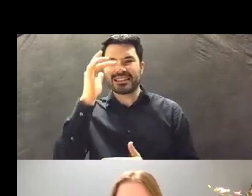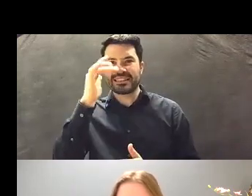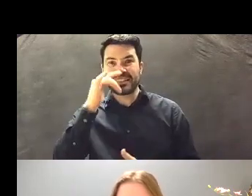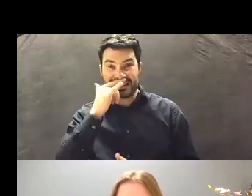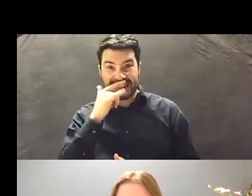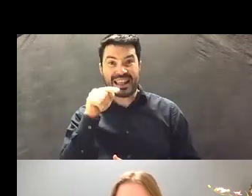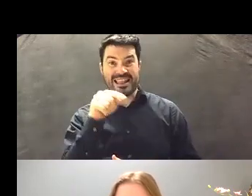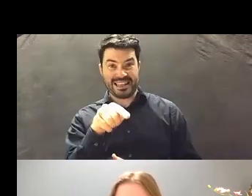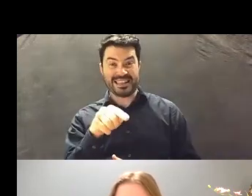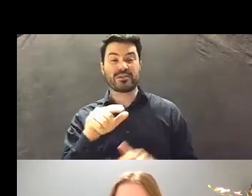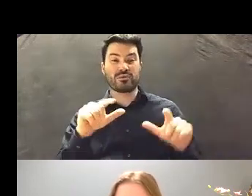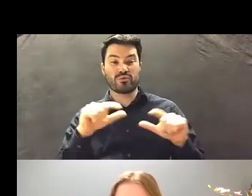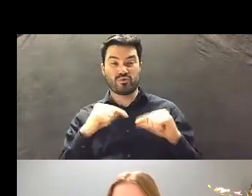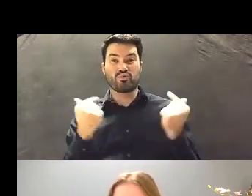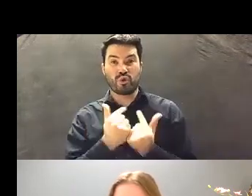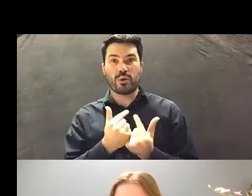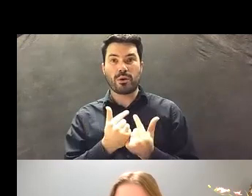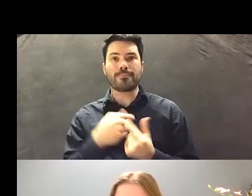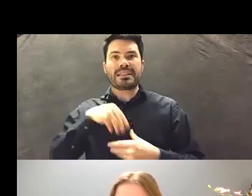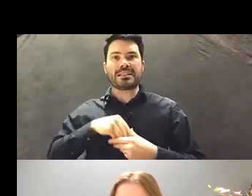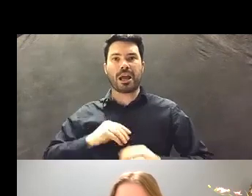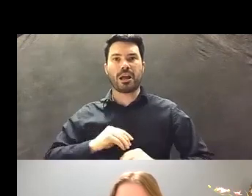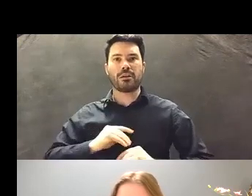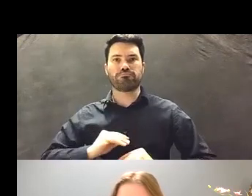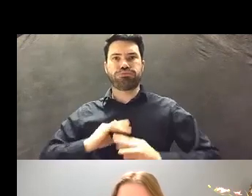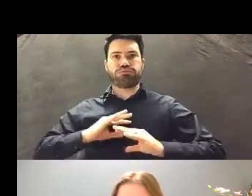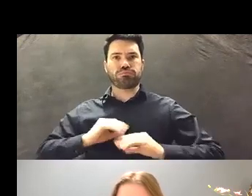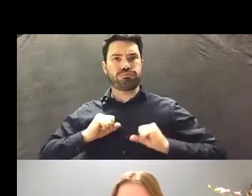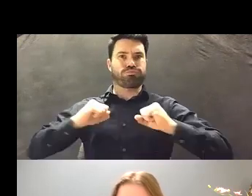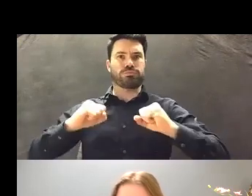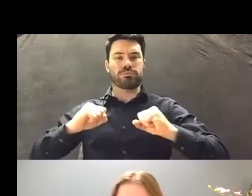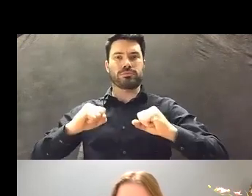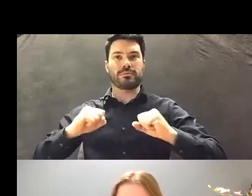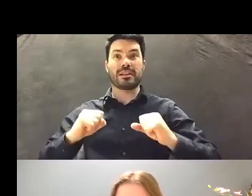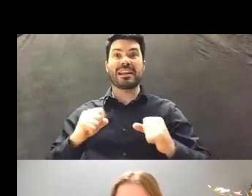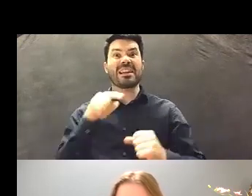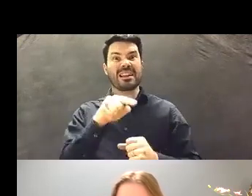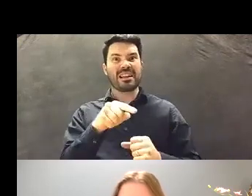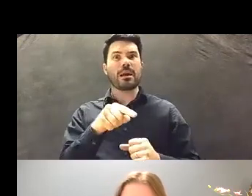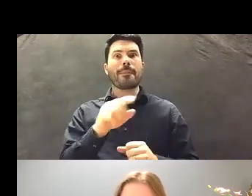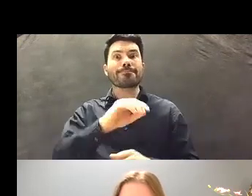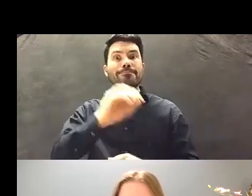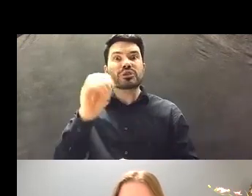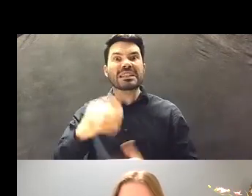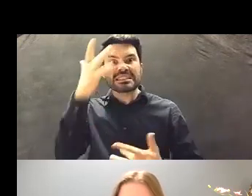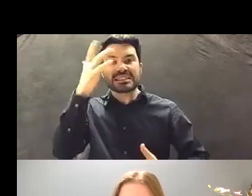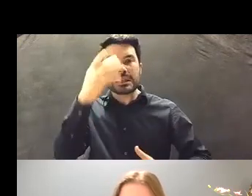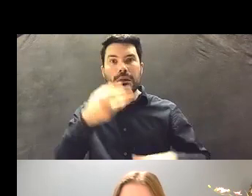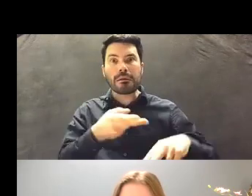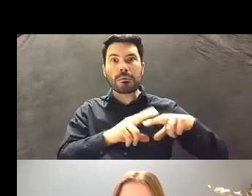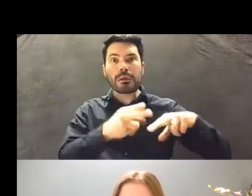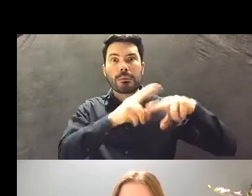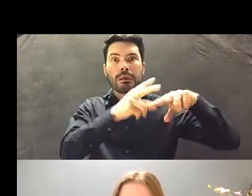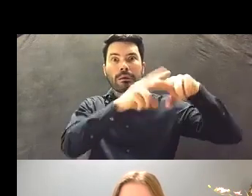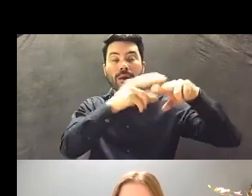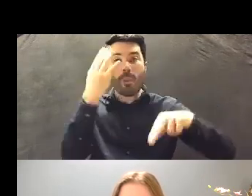antibodies to COVID. And now this age group is making up a greater proportion of cases, especially as other age groups have been